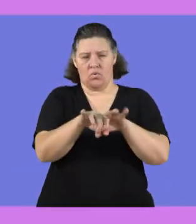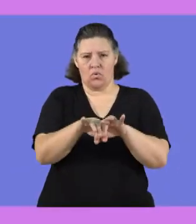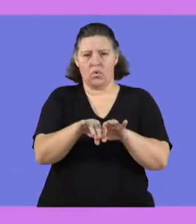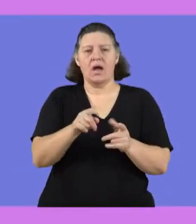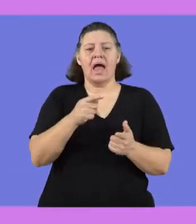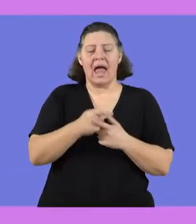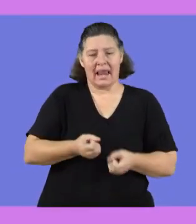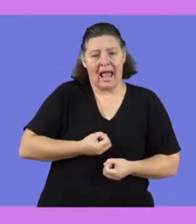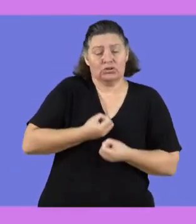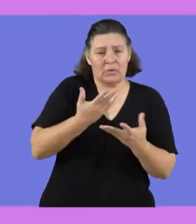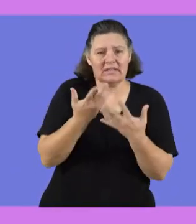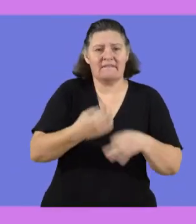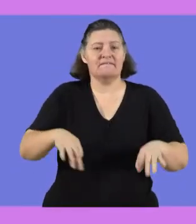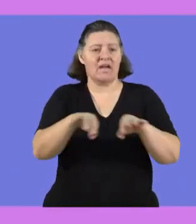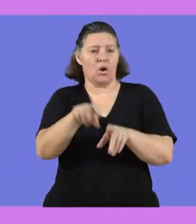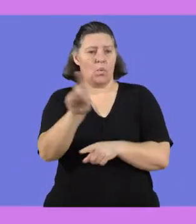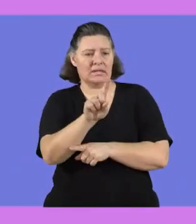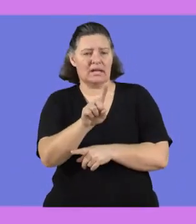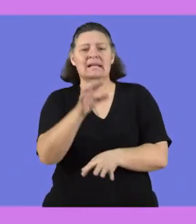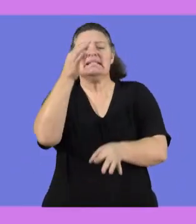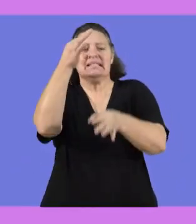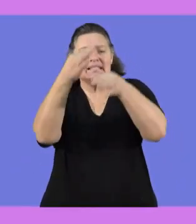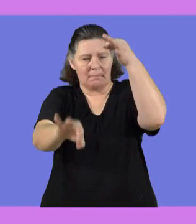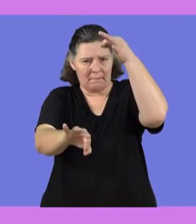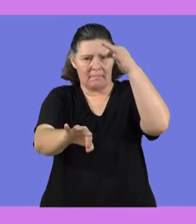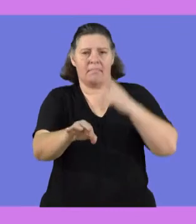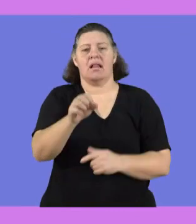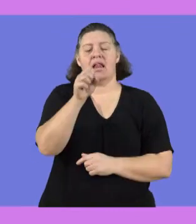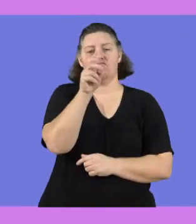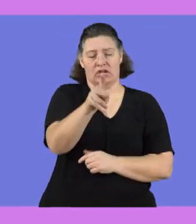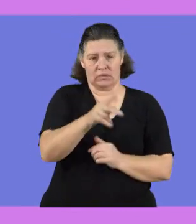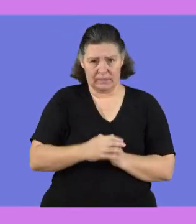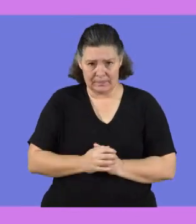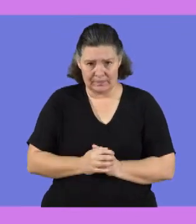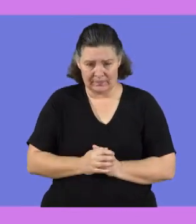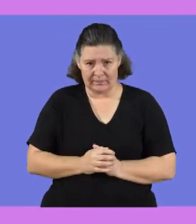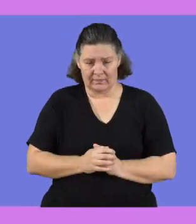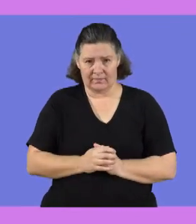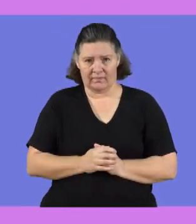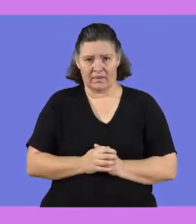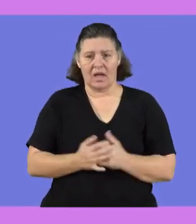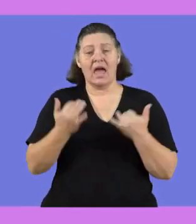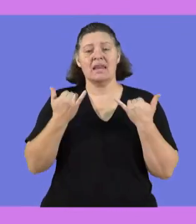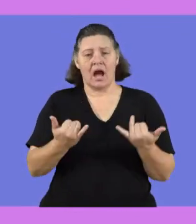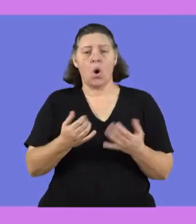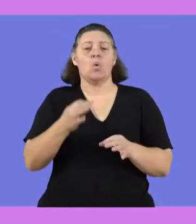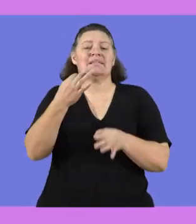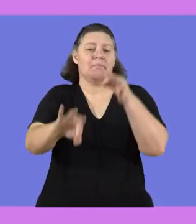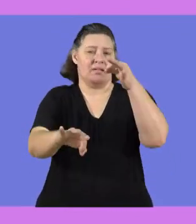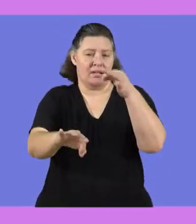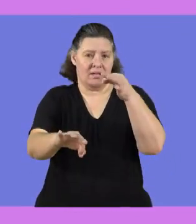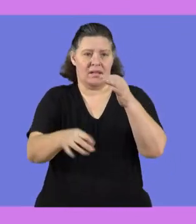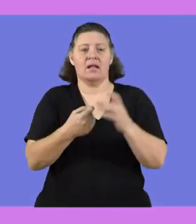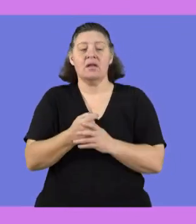the following values and express the values as simplified ratios. So we